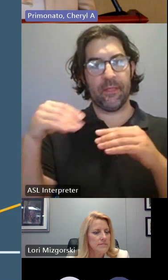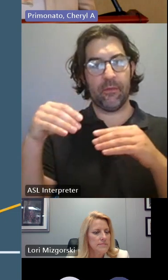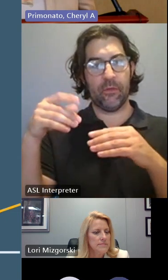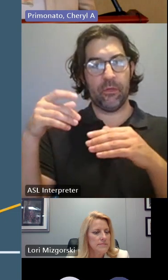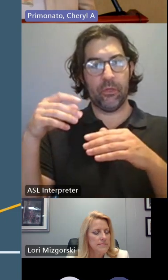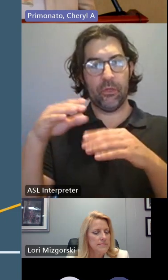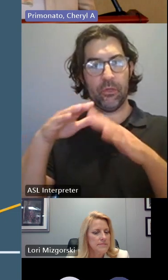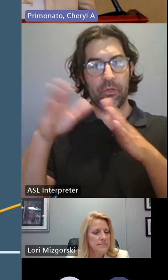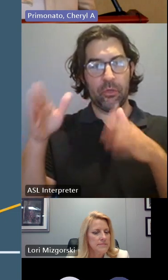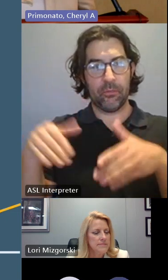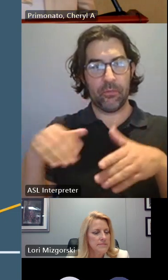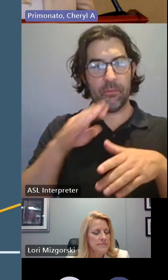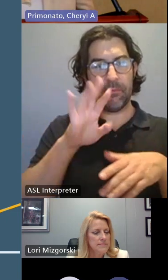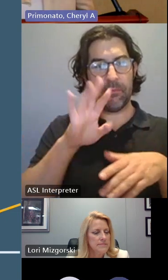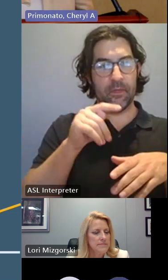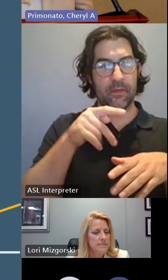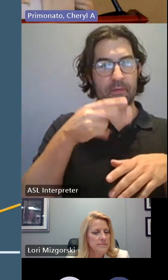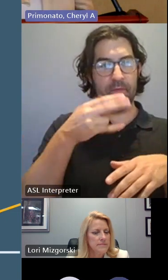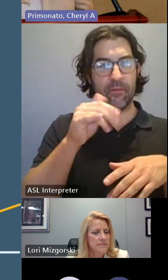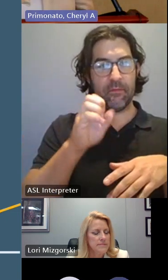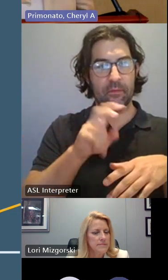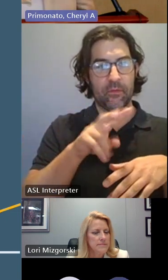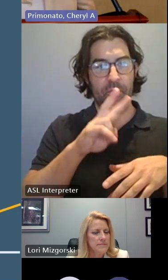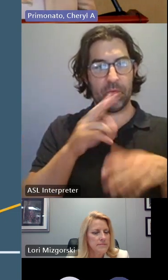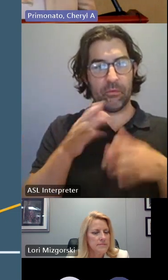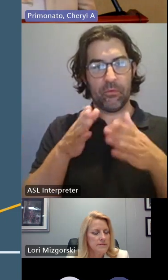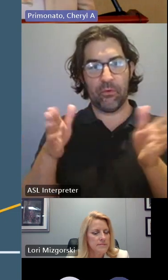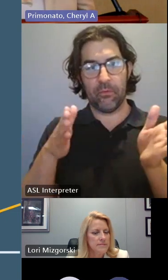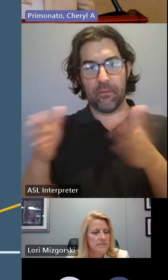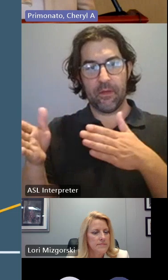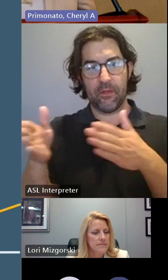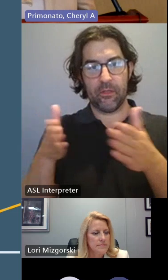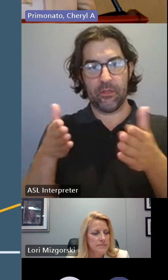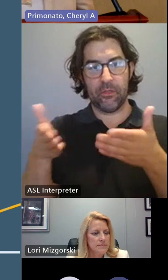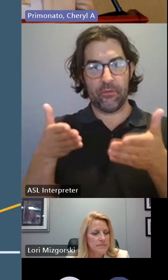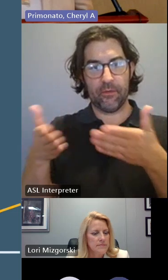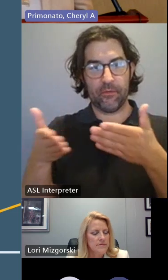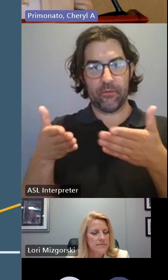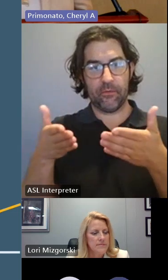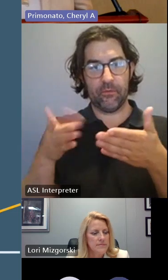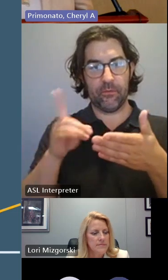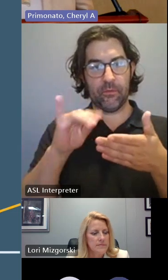BRT phase 2. Number 4 is the general planning service.